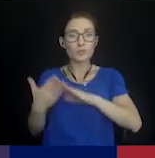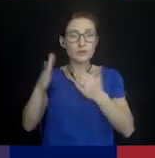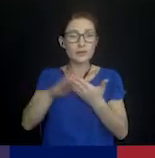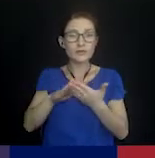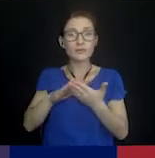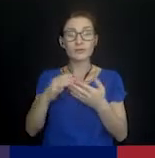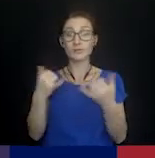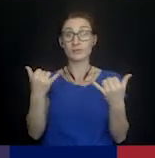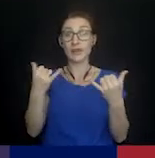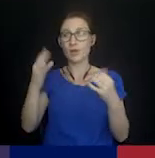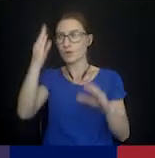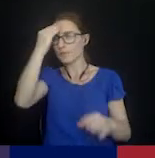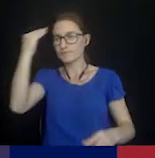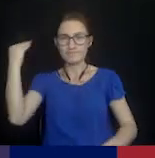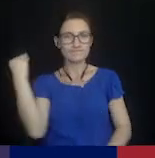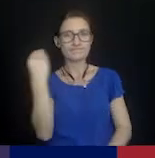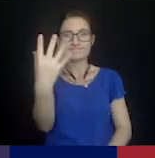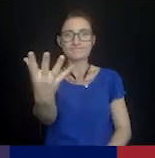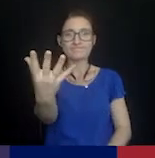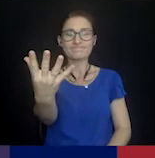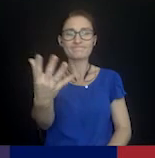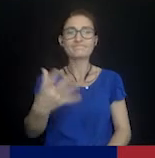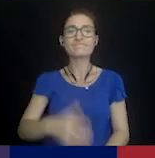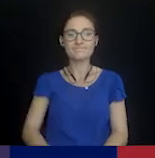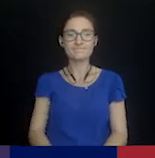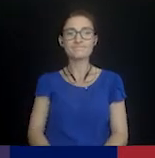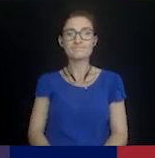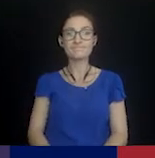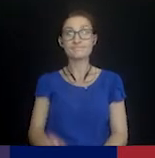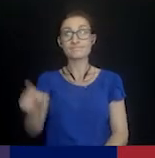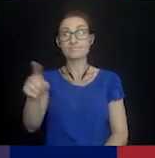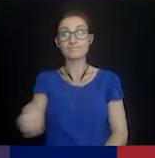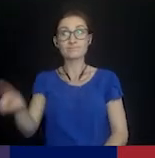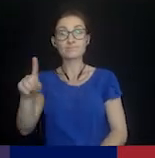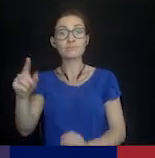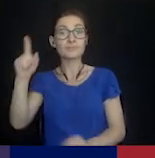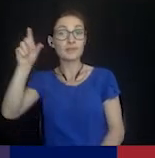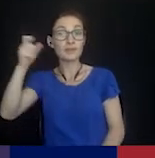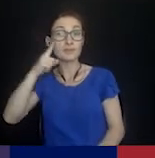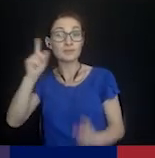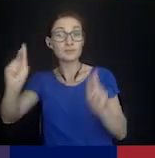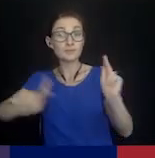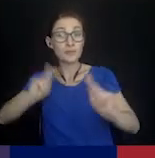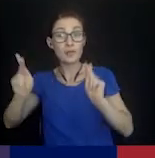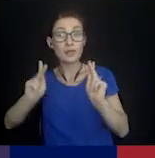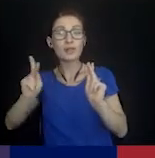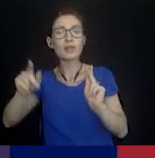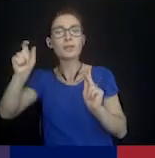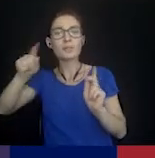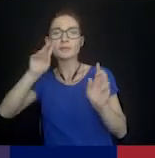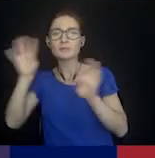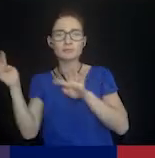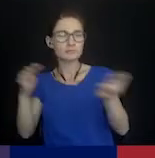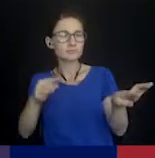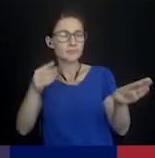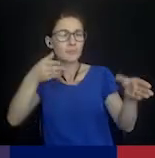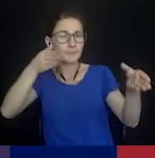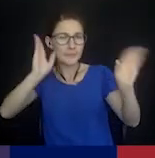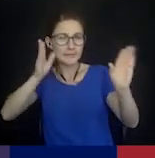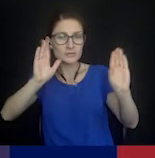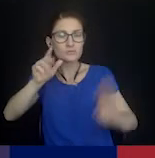be at the forefront and to be heard by our legislators and our congressmen. So